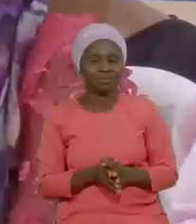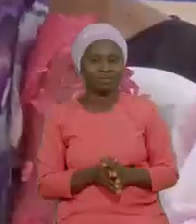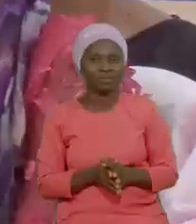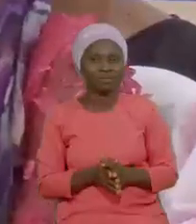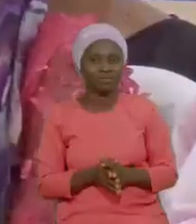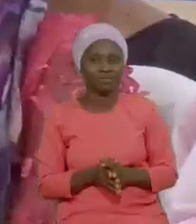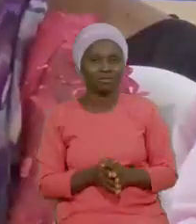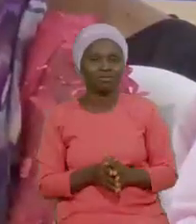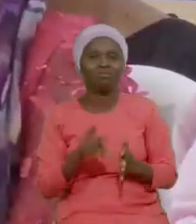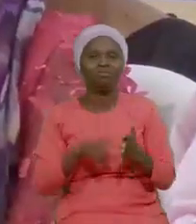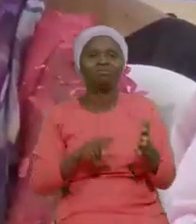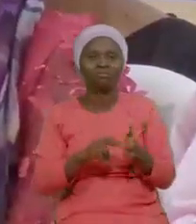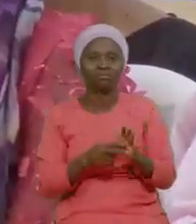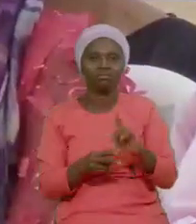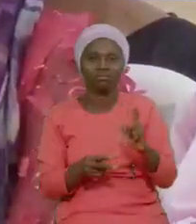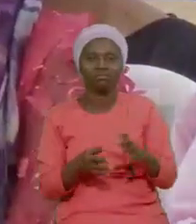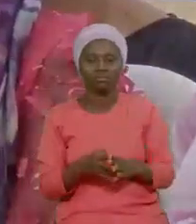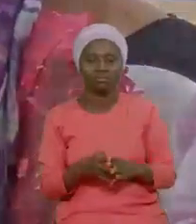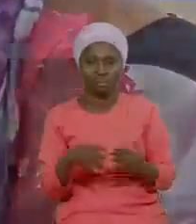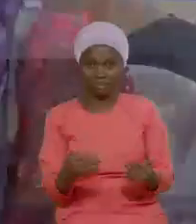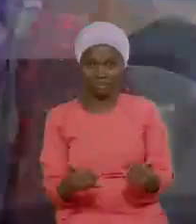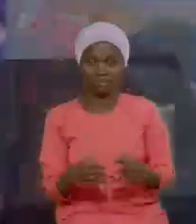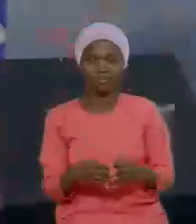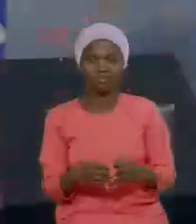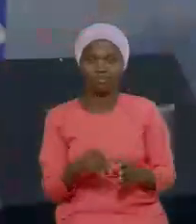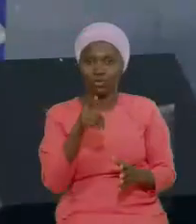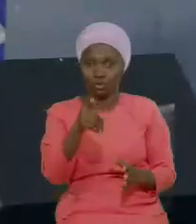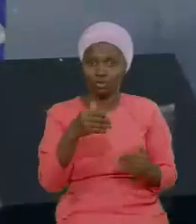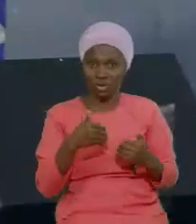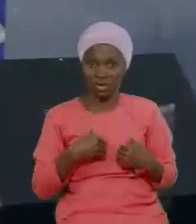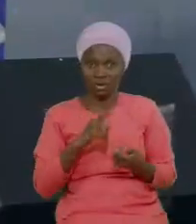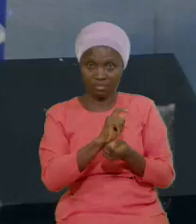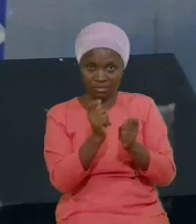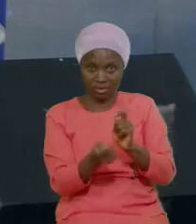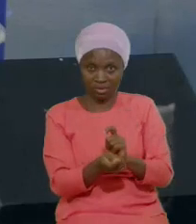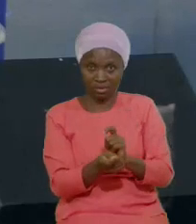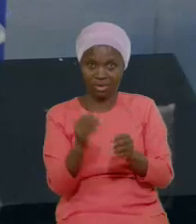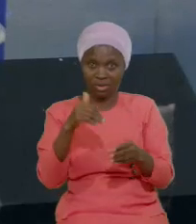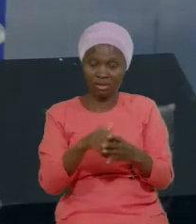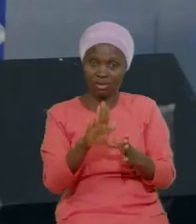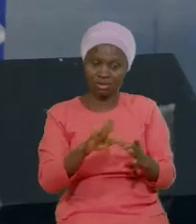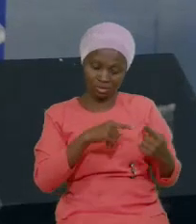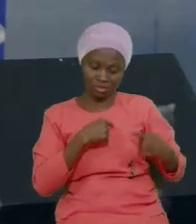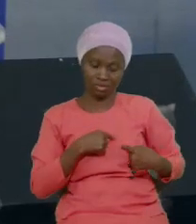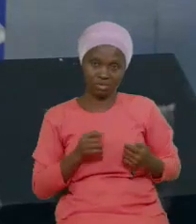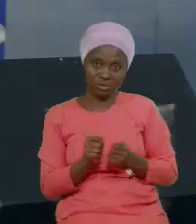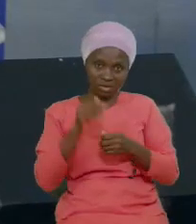What does that mean? Now you have a change in your inner